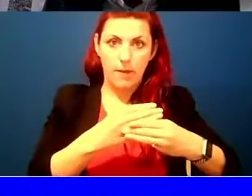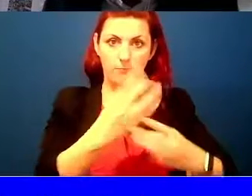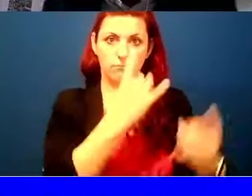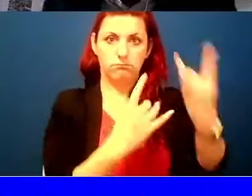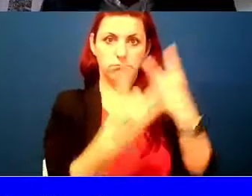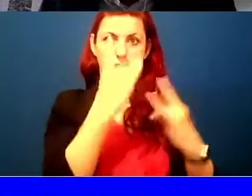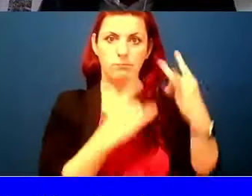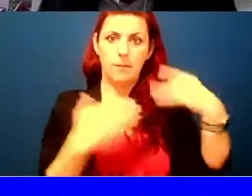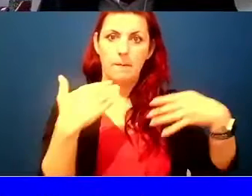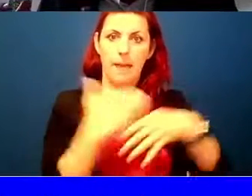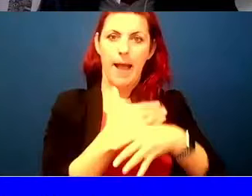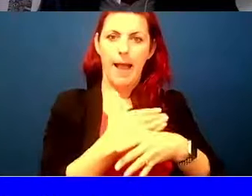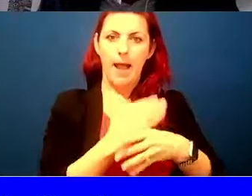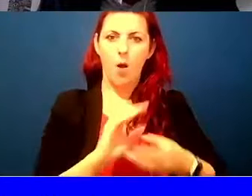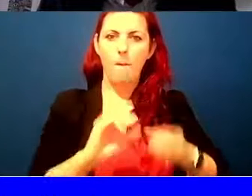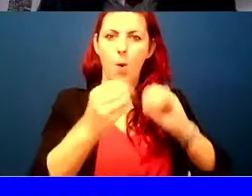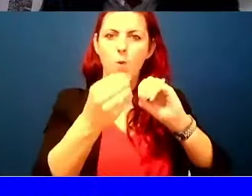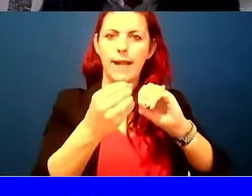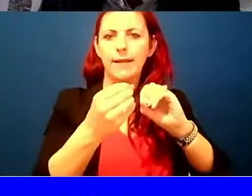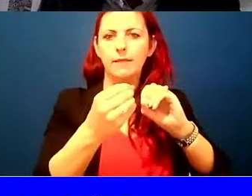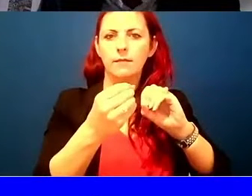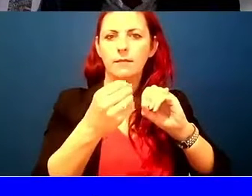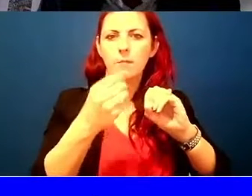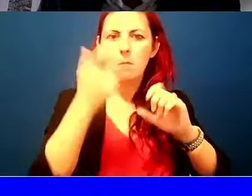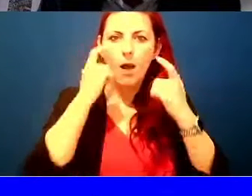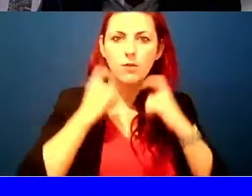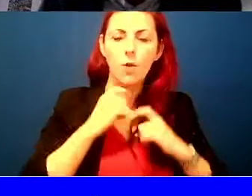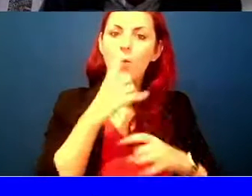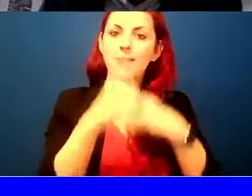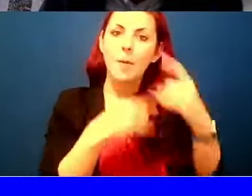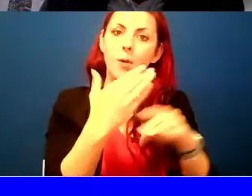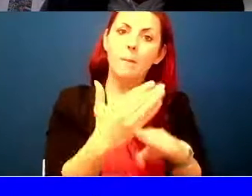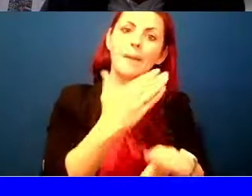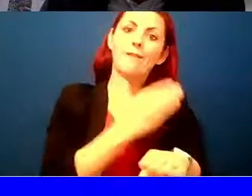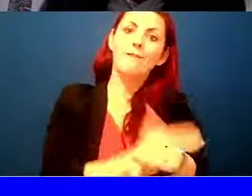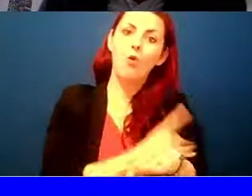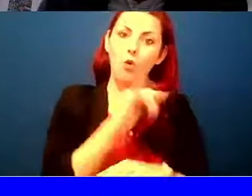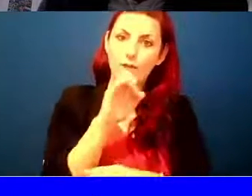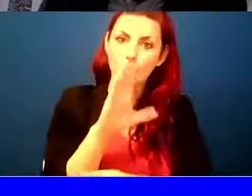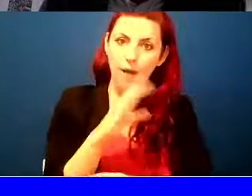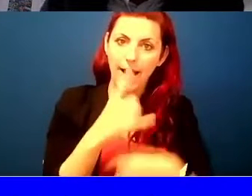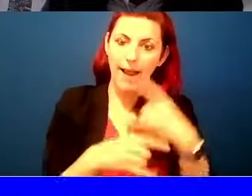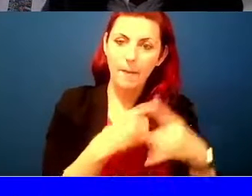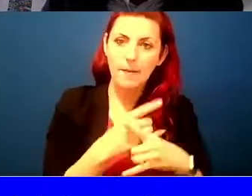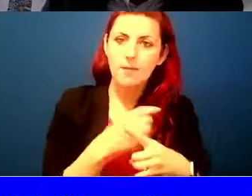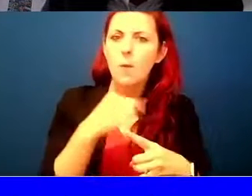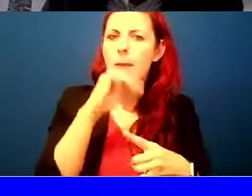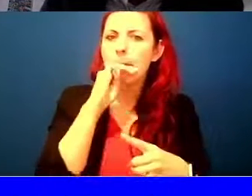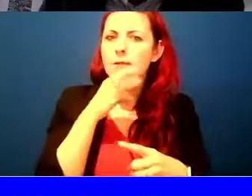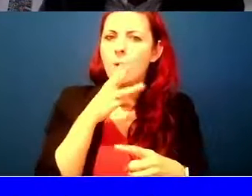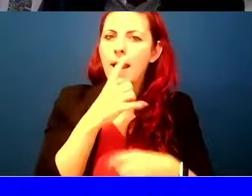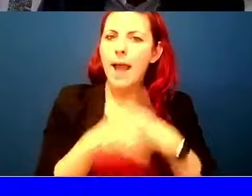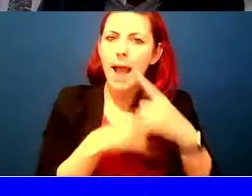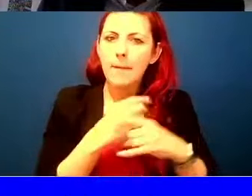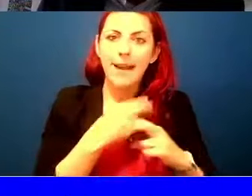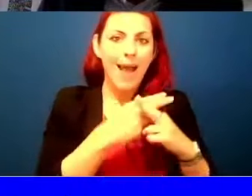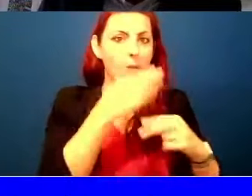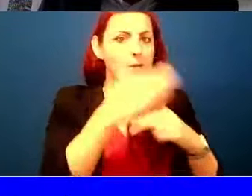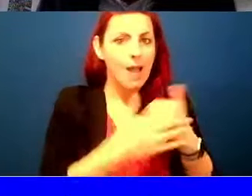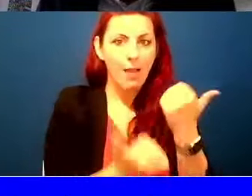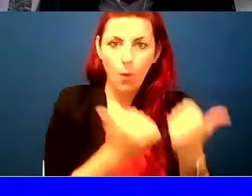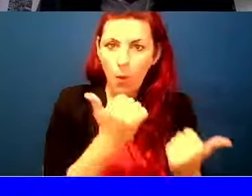opposing barrister would actually occur in advance of the trial date. So it would occur in outside of a